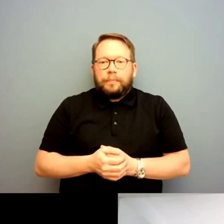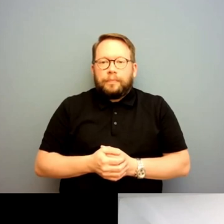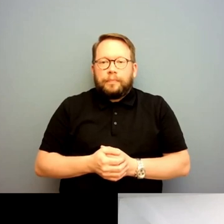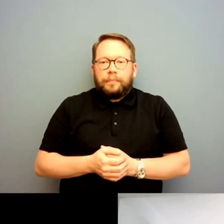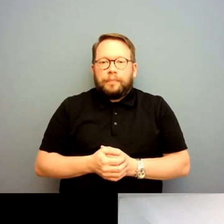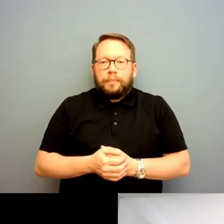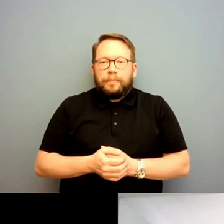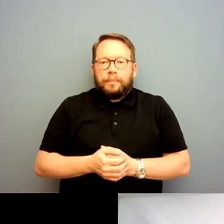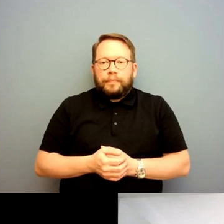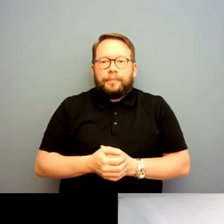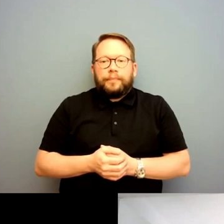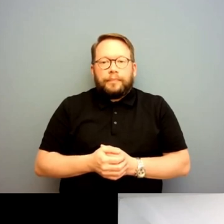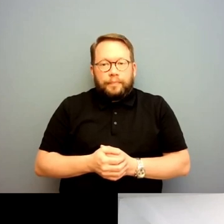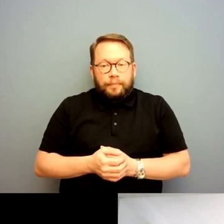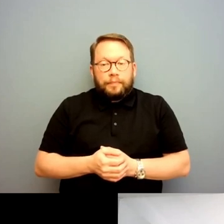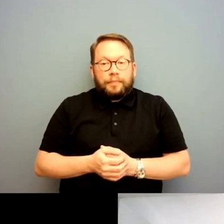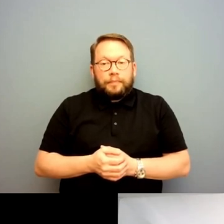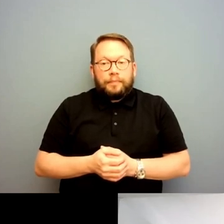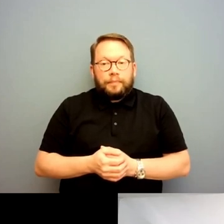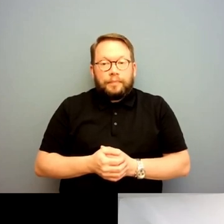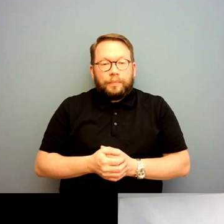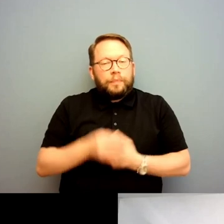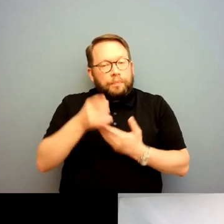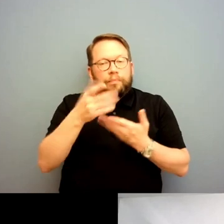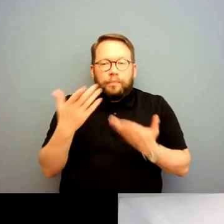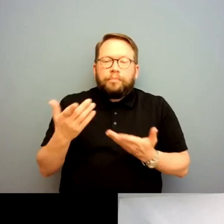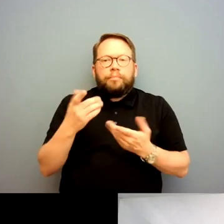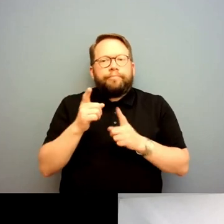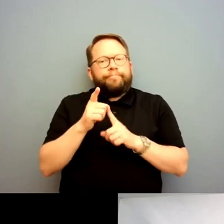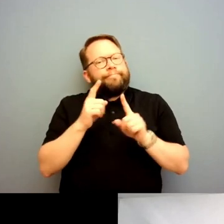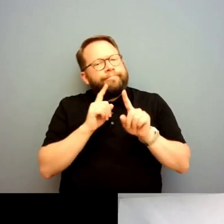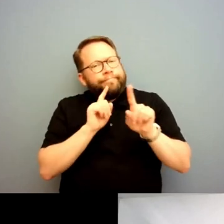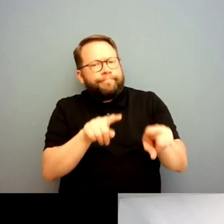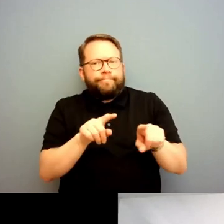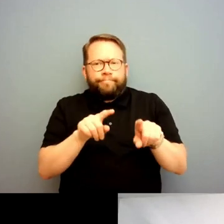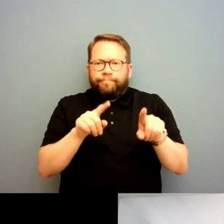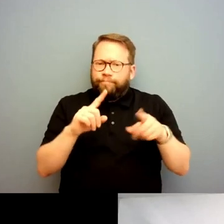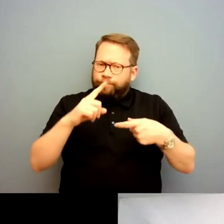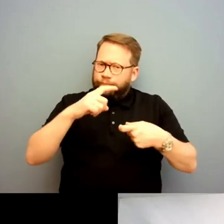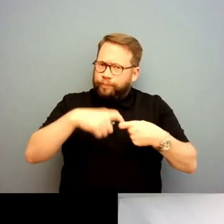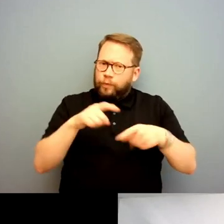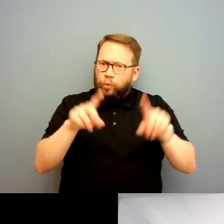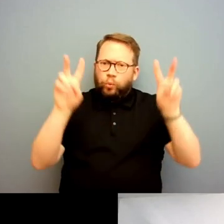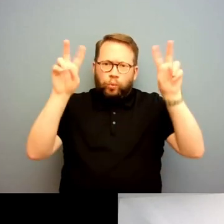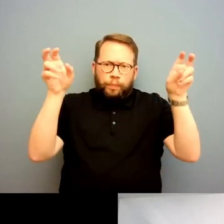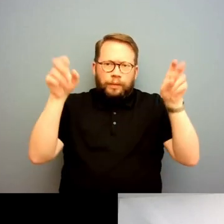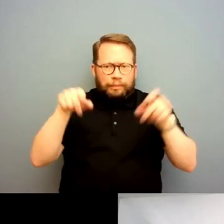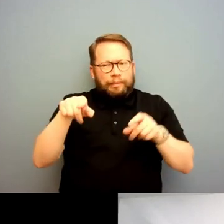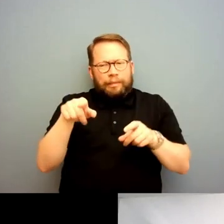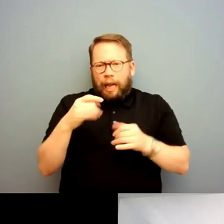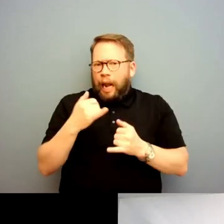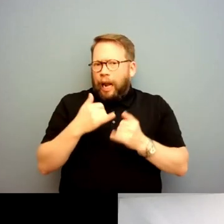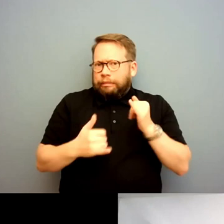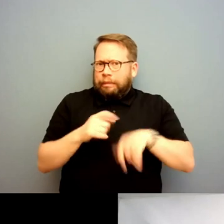today. And I know that you jumped in the last minute, so we are so grateful for that.